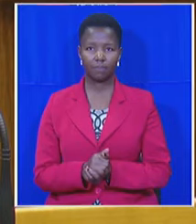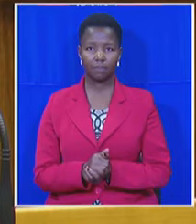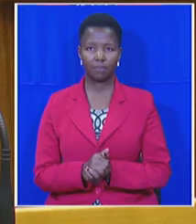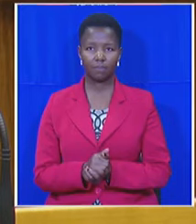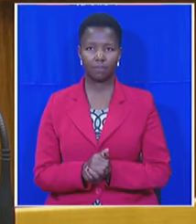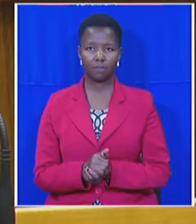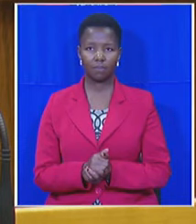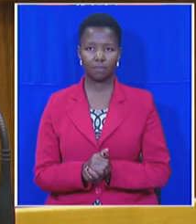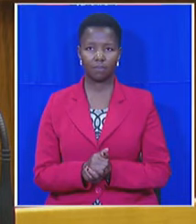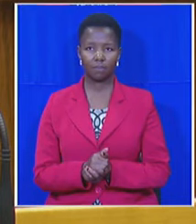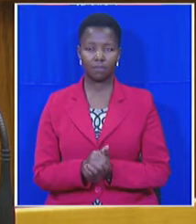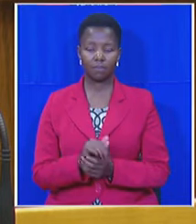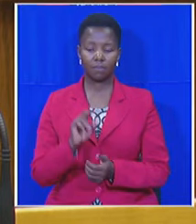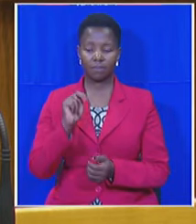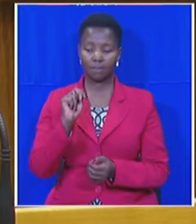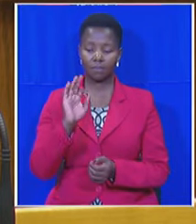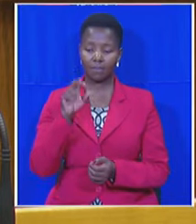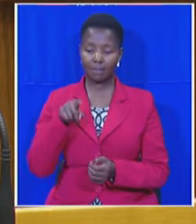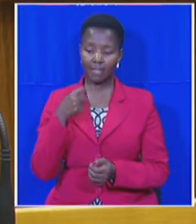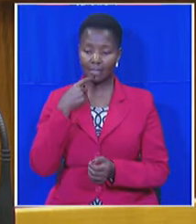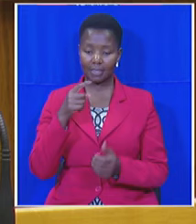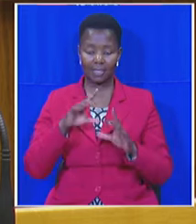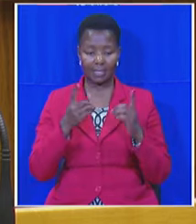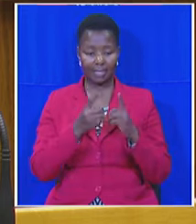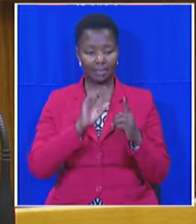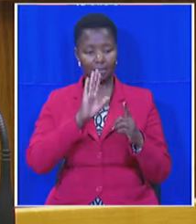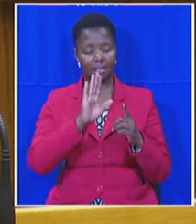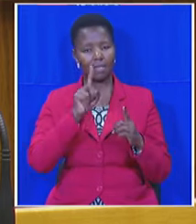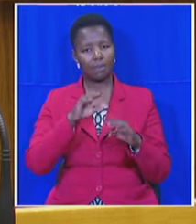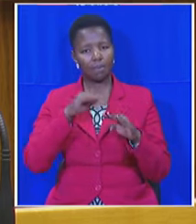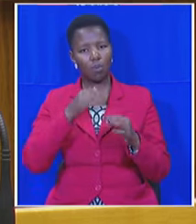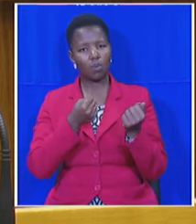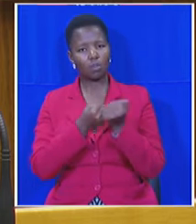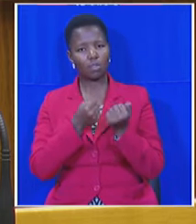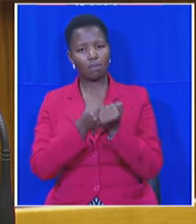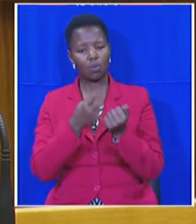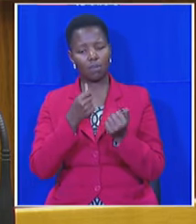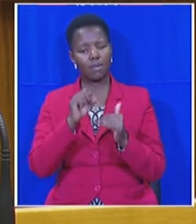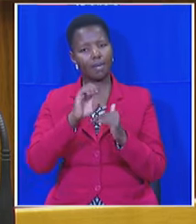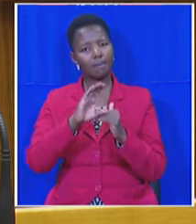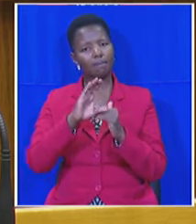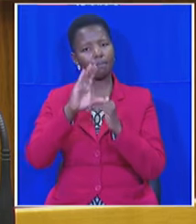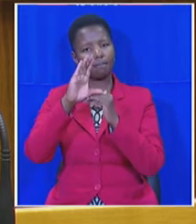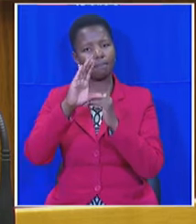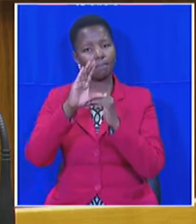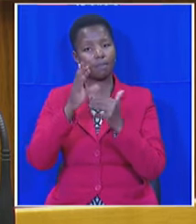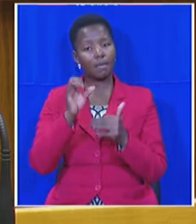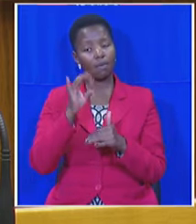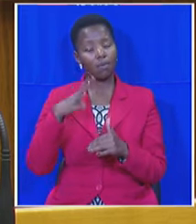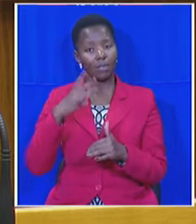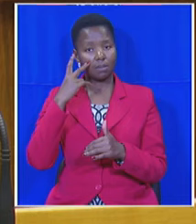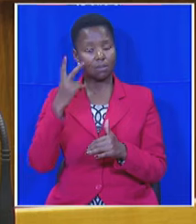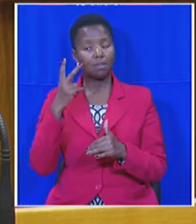The National Freedom Party believes that the hand of the department should be strengthened through increased funding if we wish to make sustainable development a